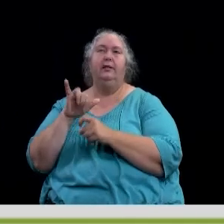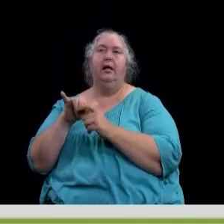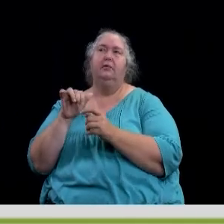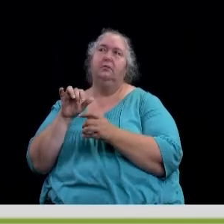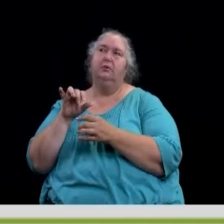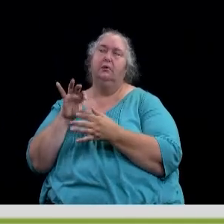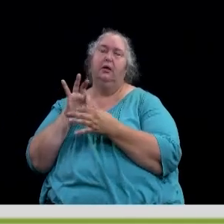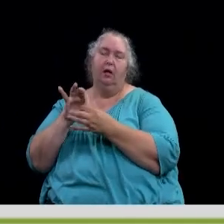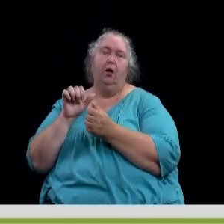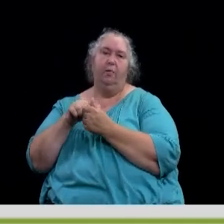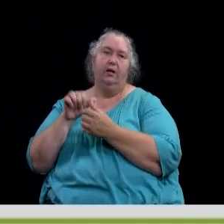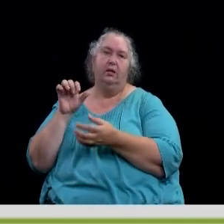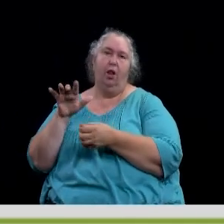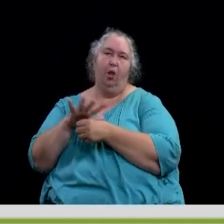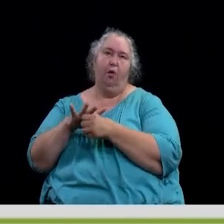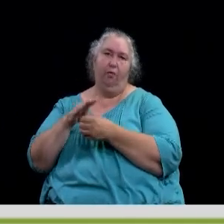TIF.